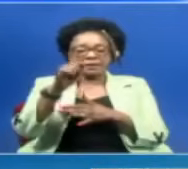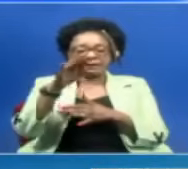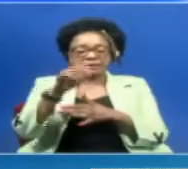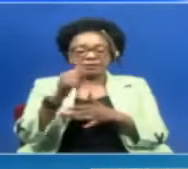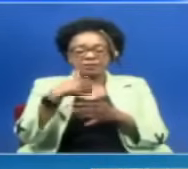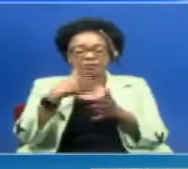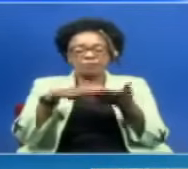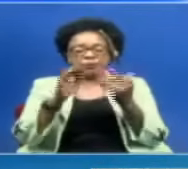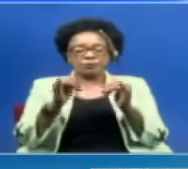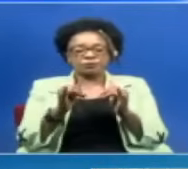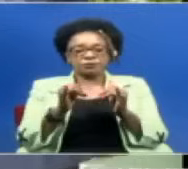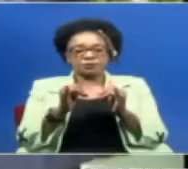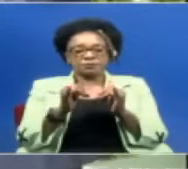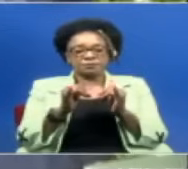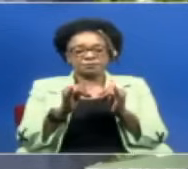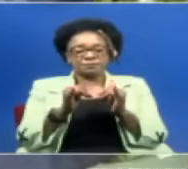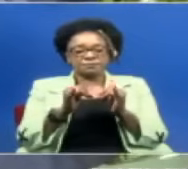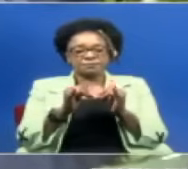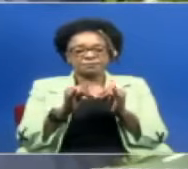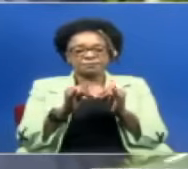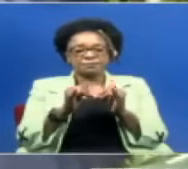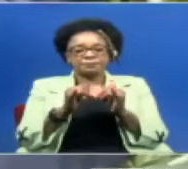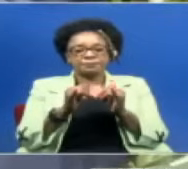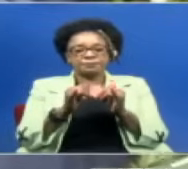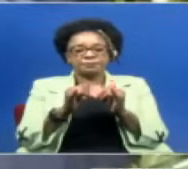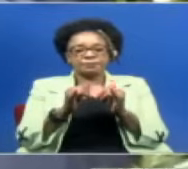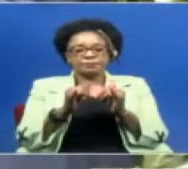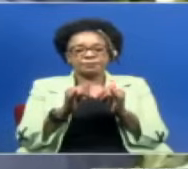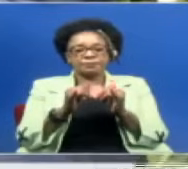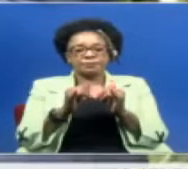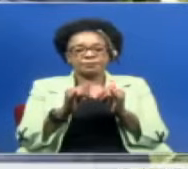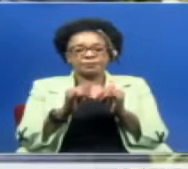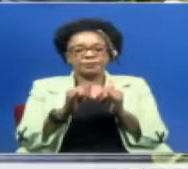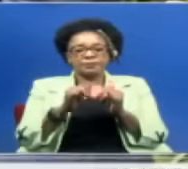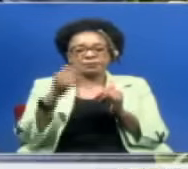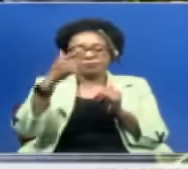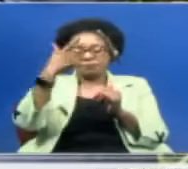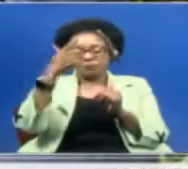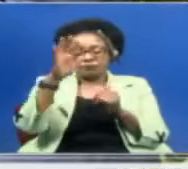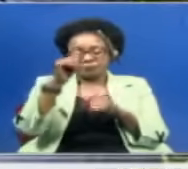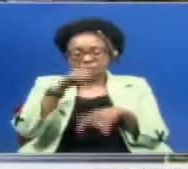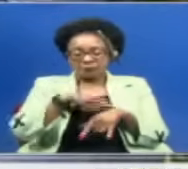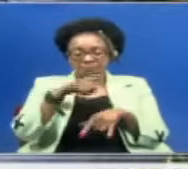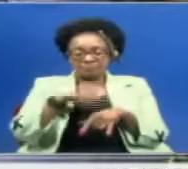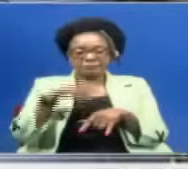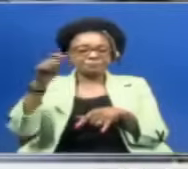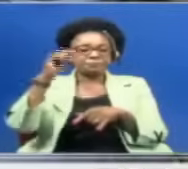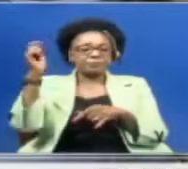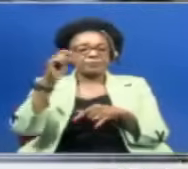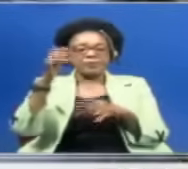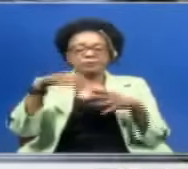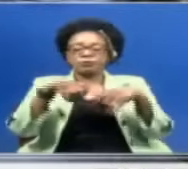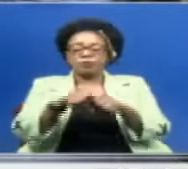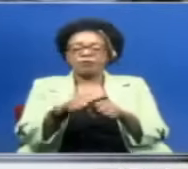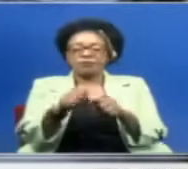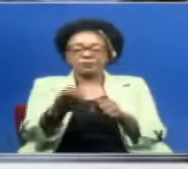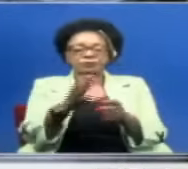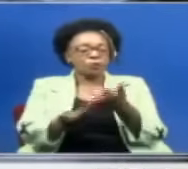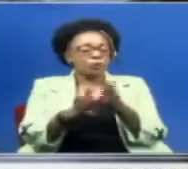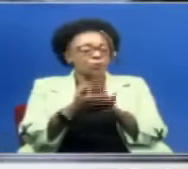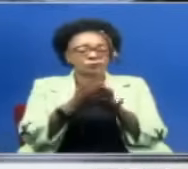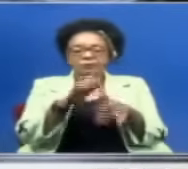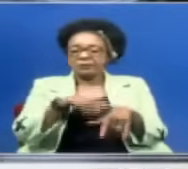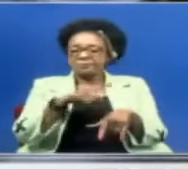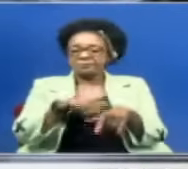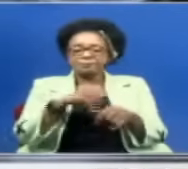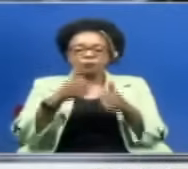interrogates. Since President William Ruto took the oath of office, there has been no scenario in which the president and his